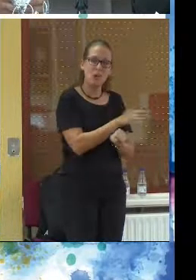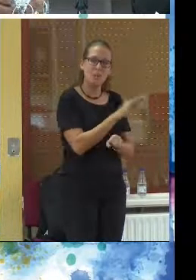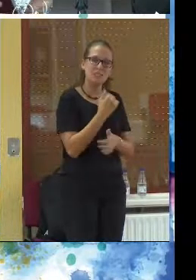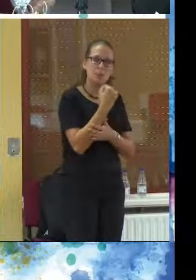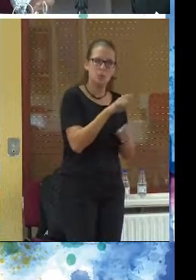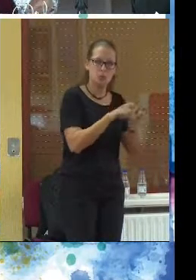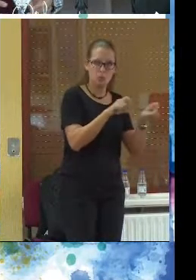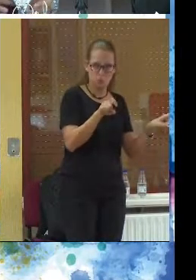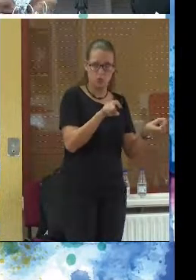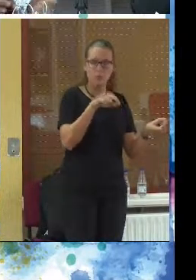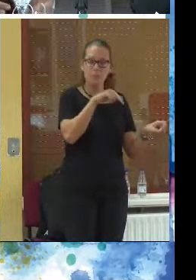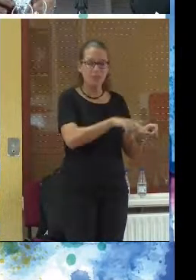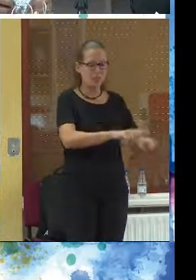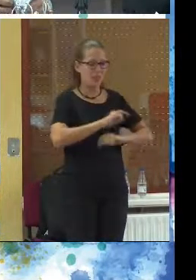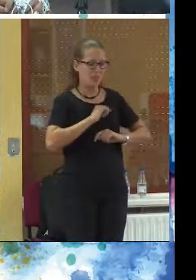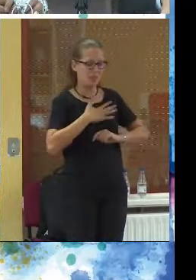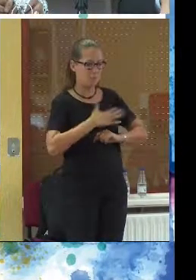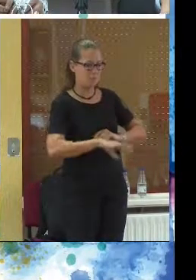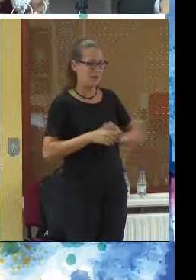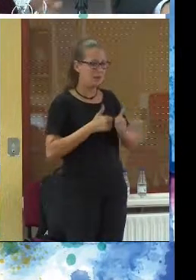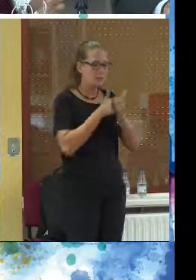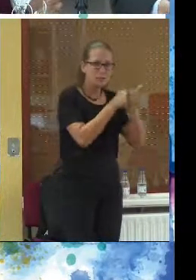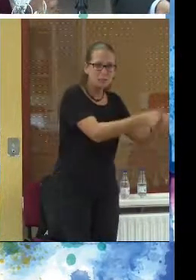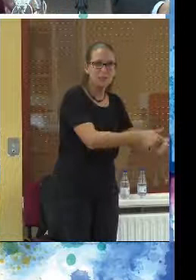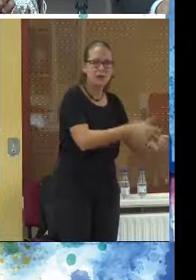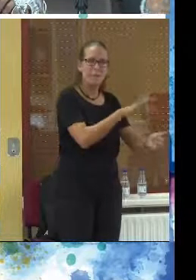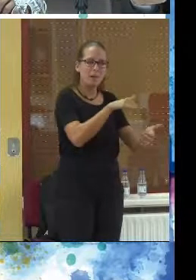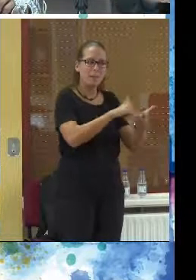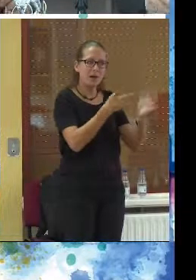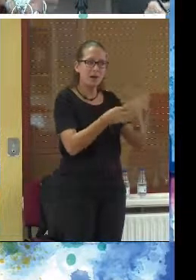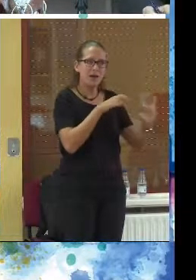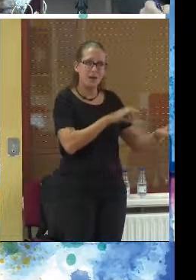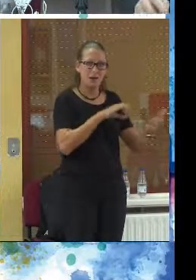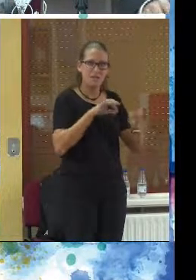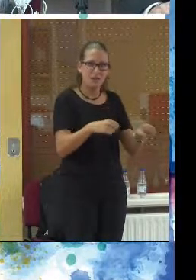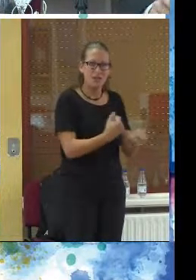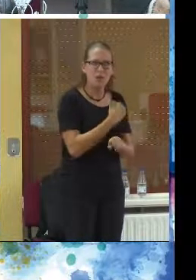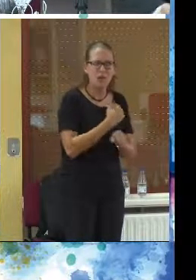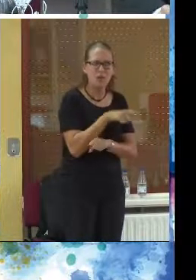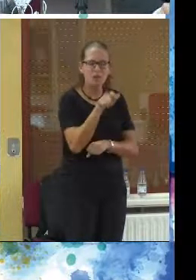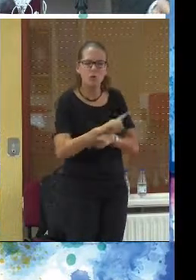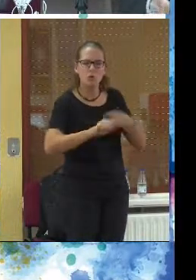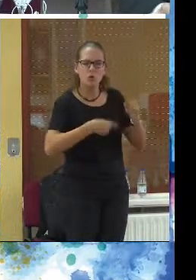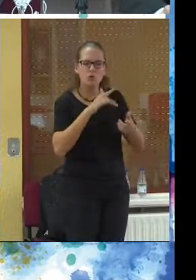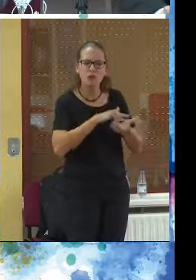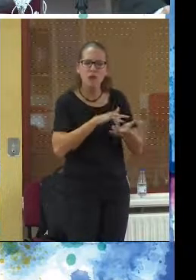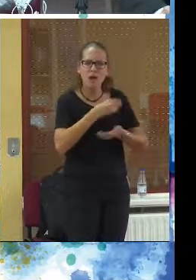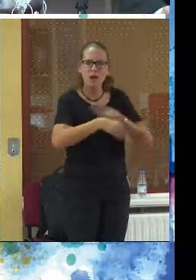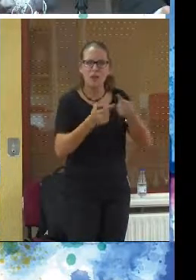the tutor, who is going to carry out a monitoring of all the tasks to be completed